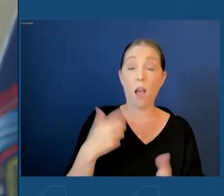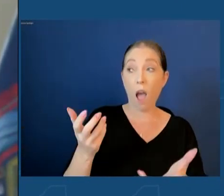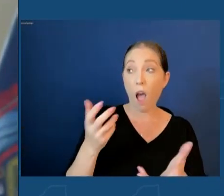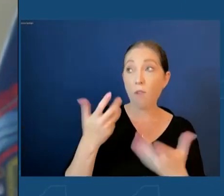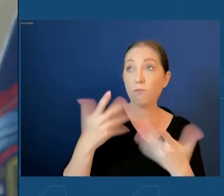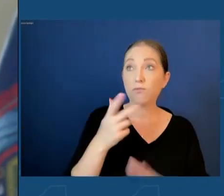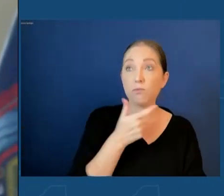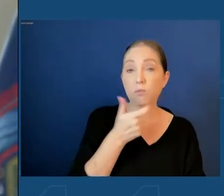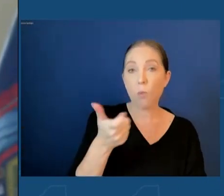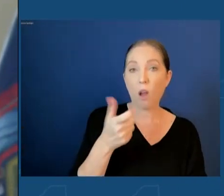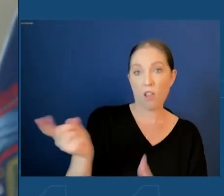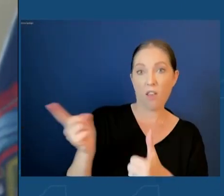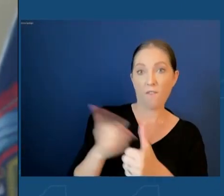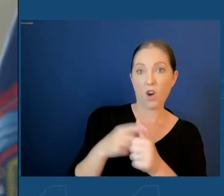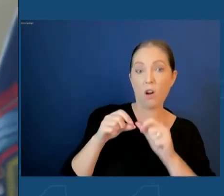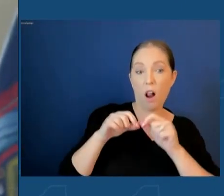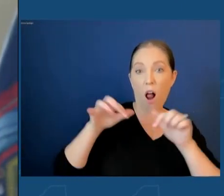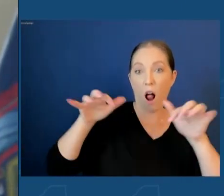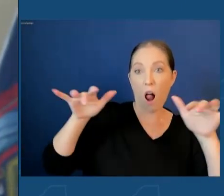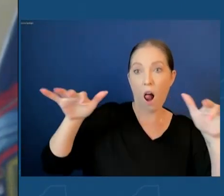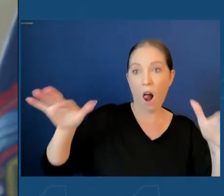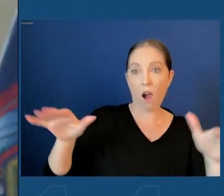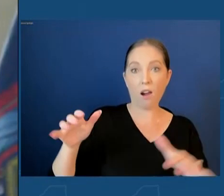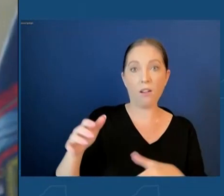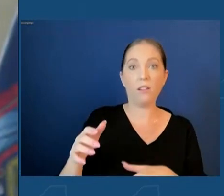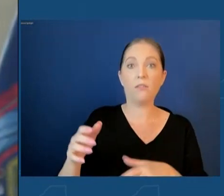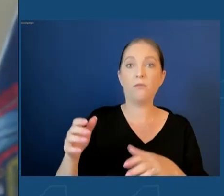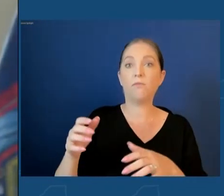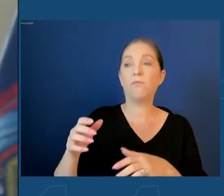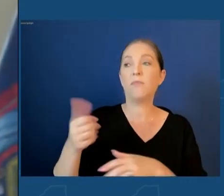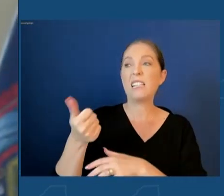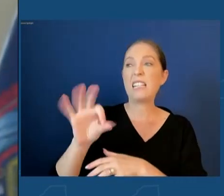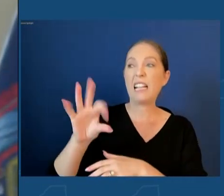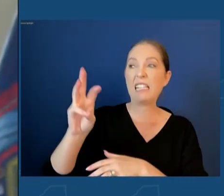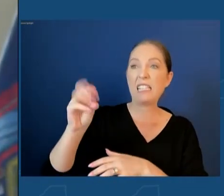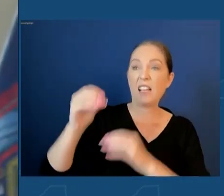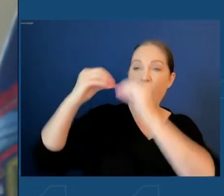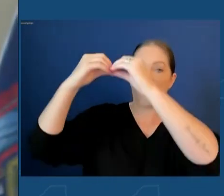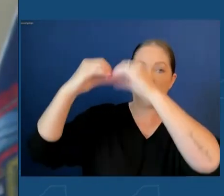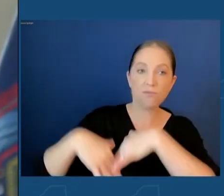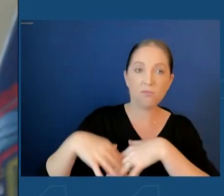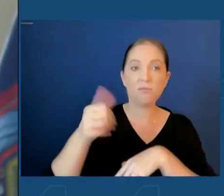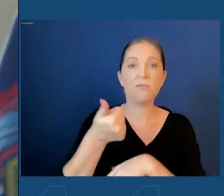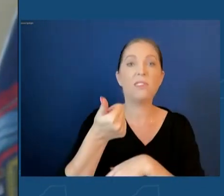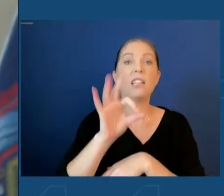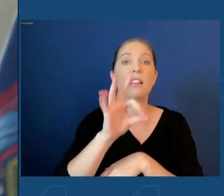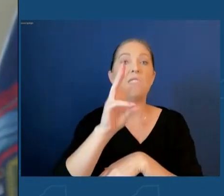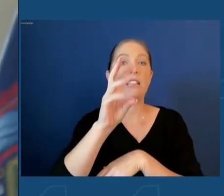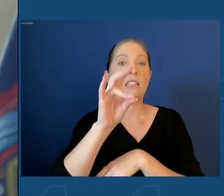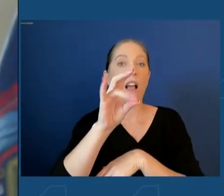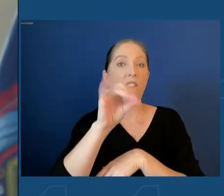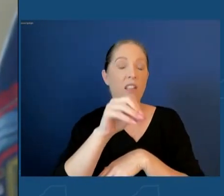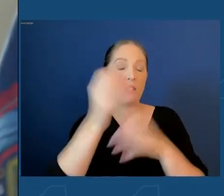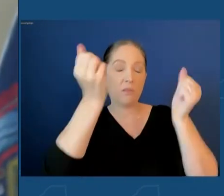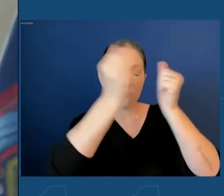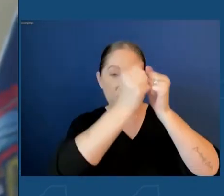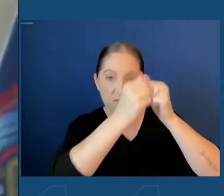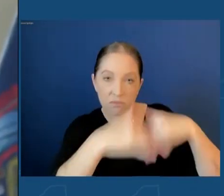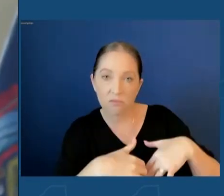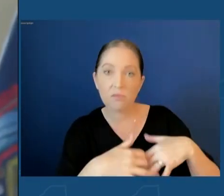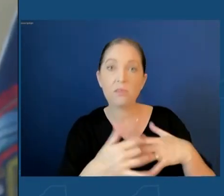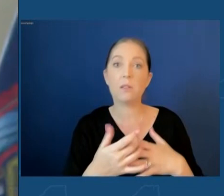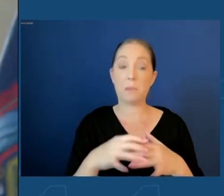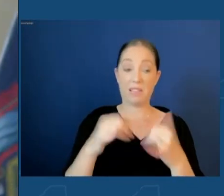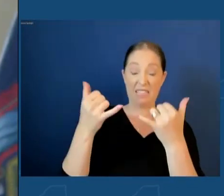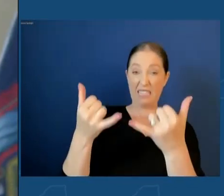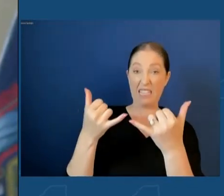from 1960 and 70s, and the only existing one's in 1979, the old USA terminal that's still here. But to sit here